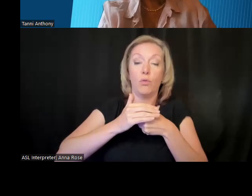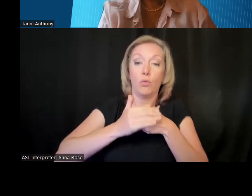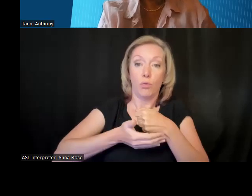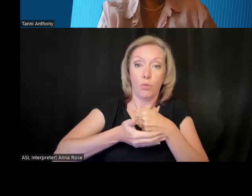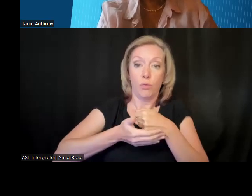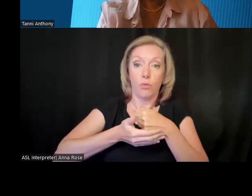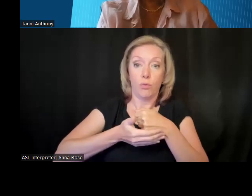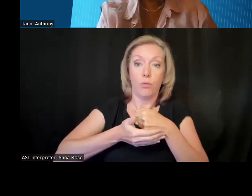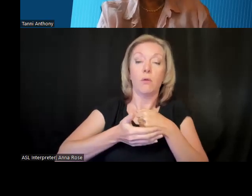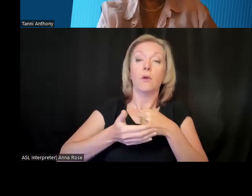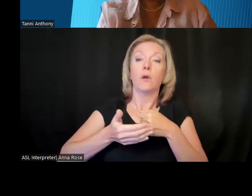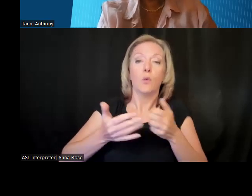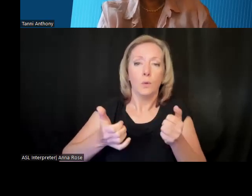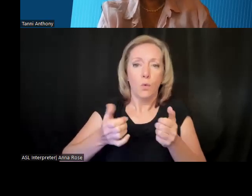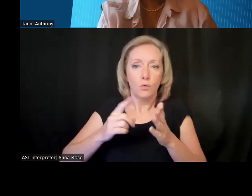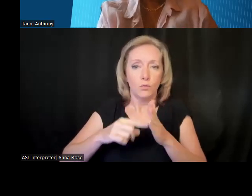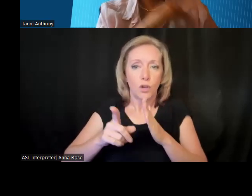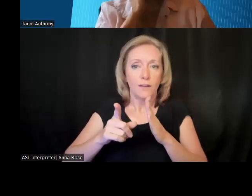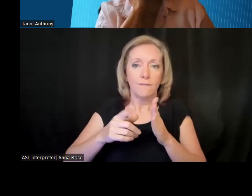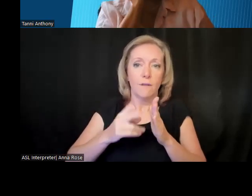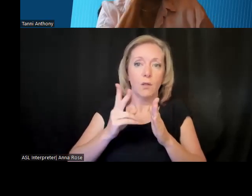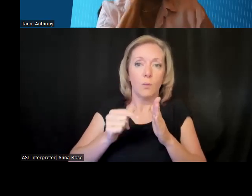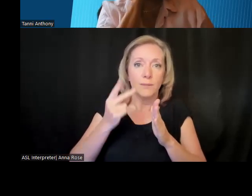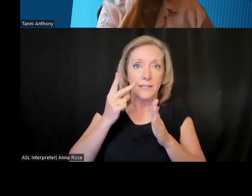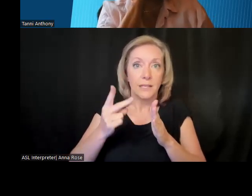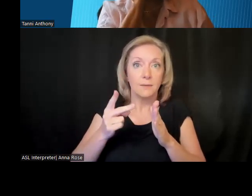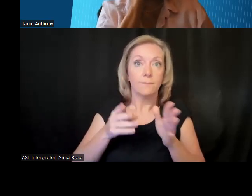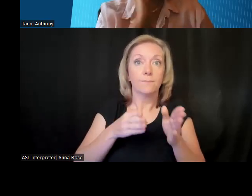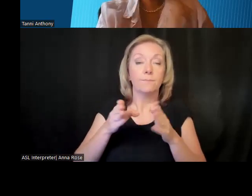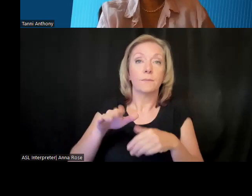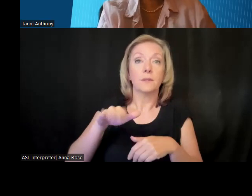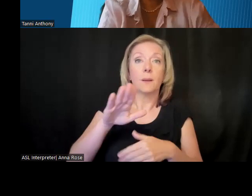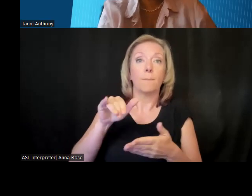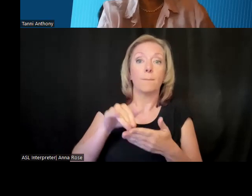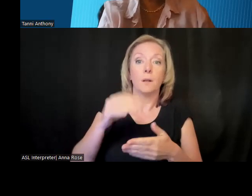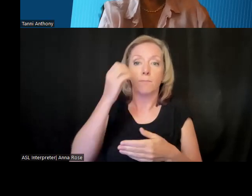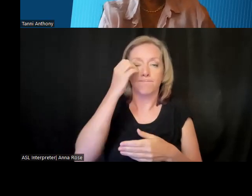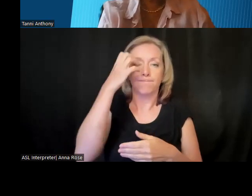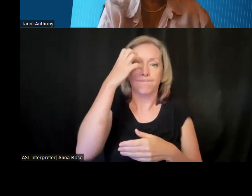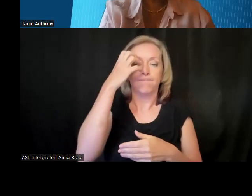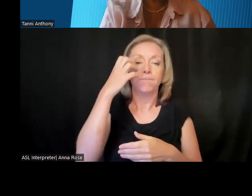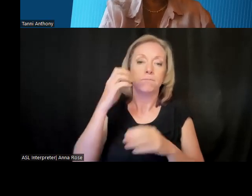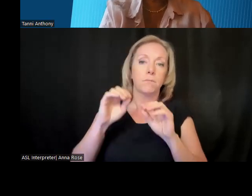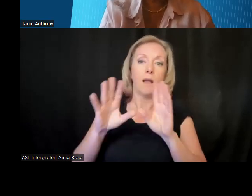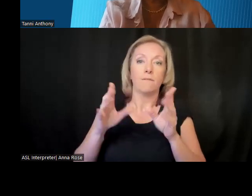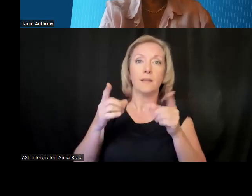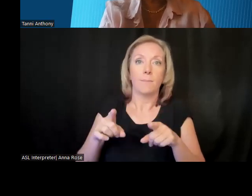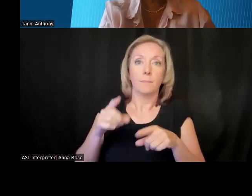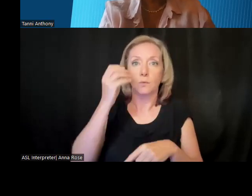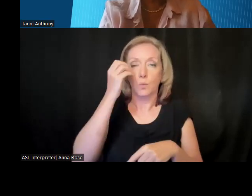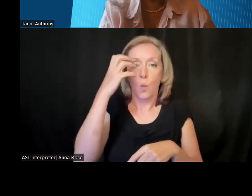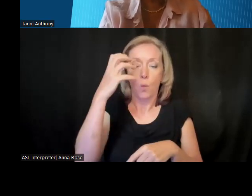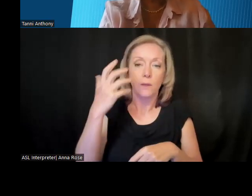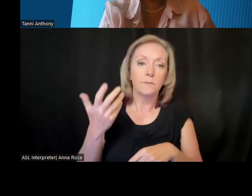call attention to it and find out if somebody's looked at it. We have a little person in the top middle who clearly has something going on with a swollen